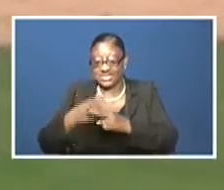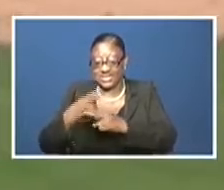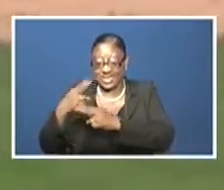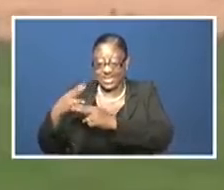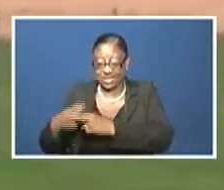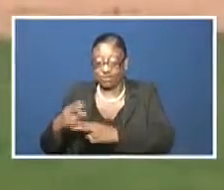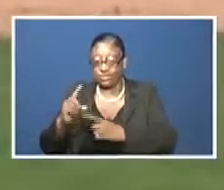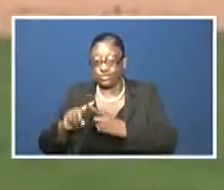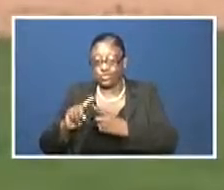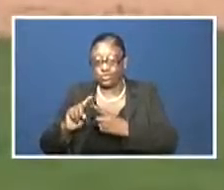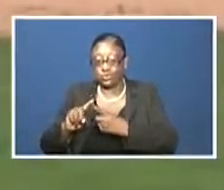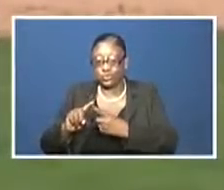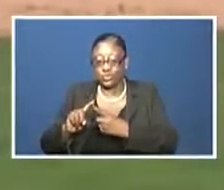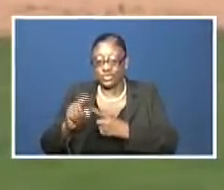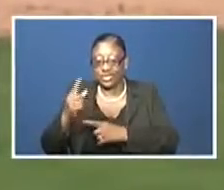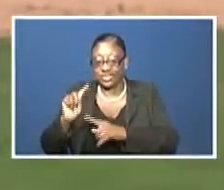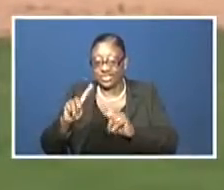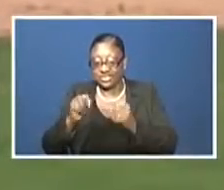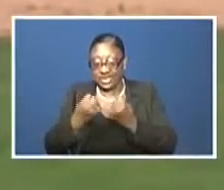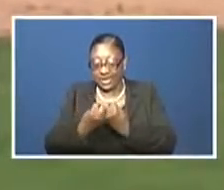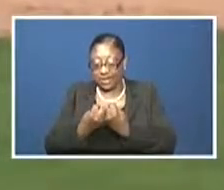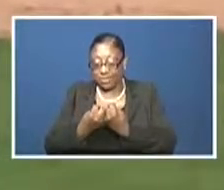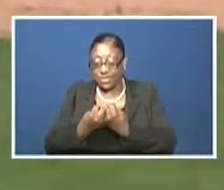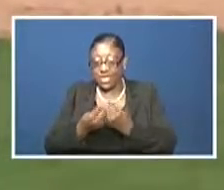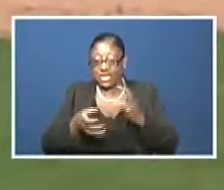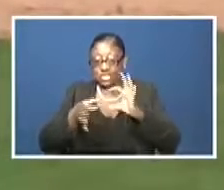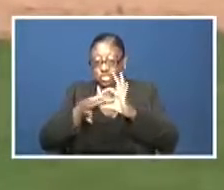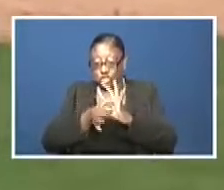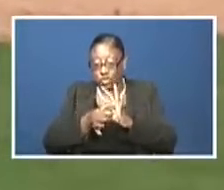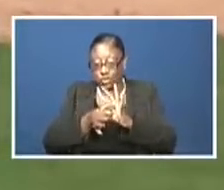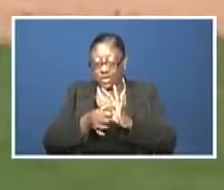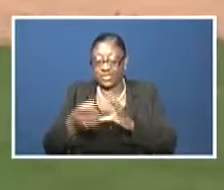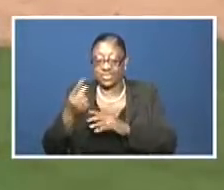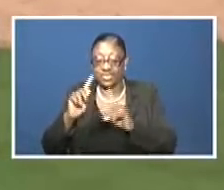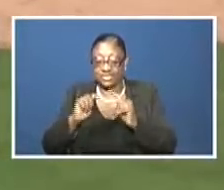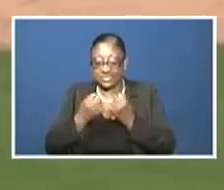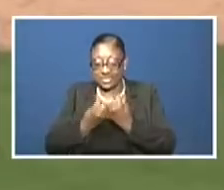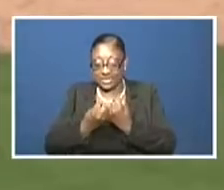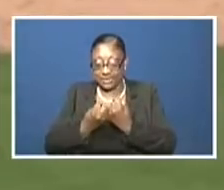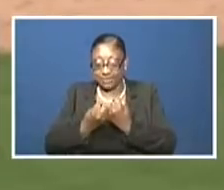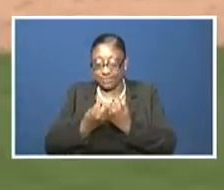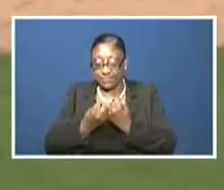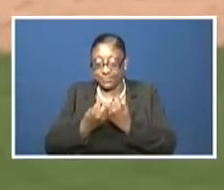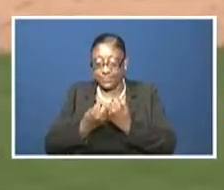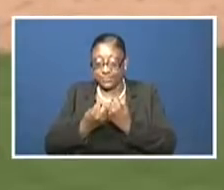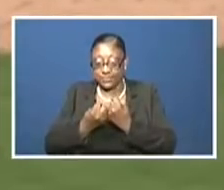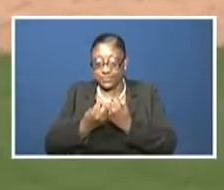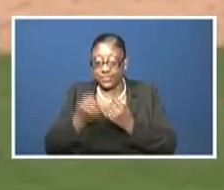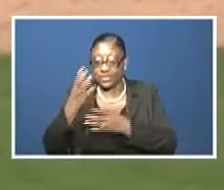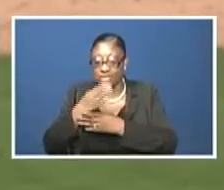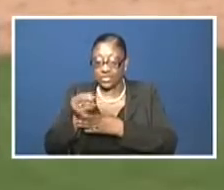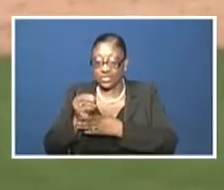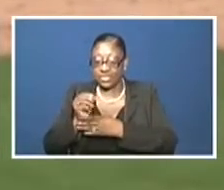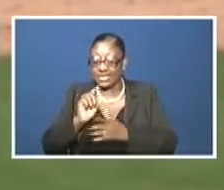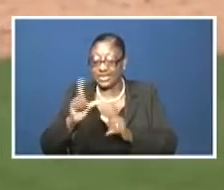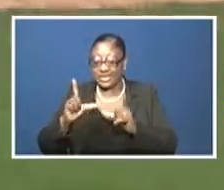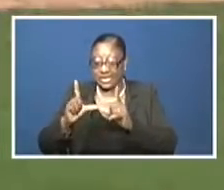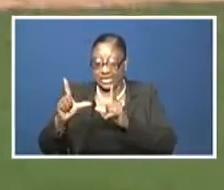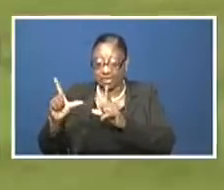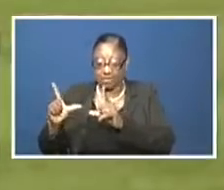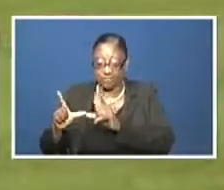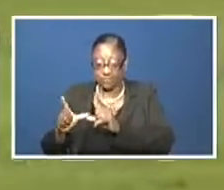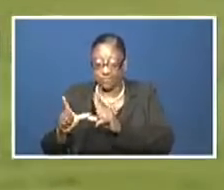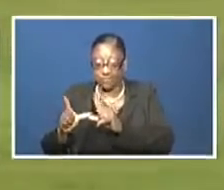the all-tournament team. Johnson joining the ever-growing list of Bahamian prospects joining major league